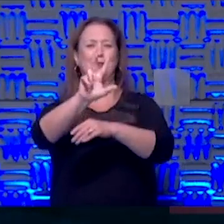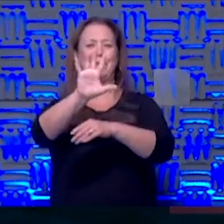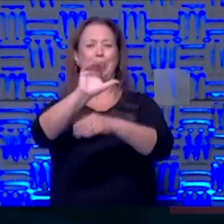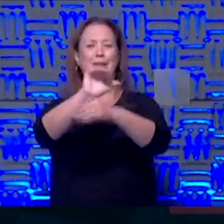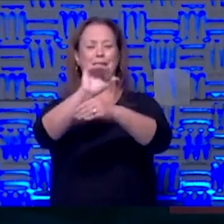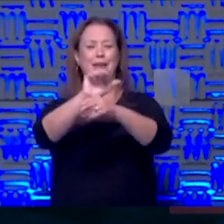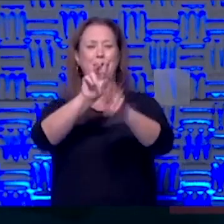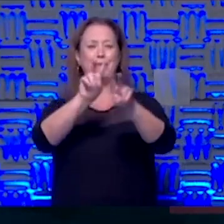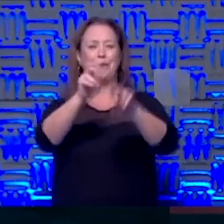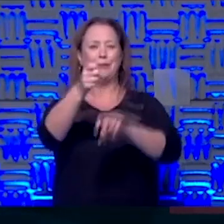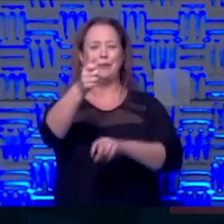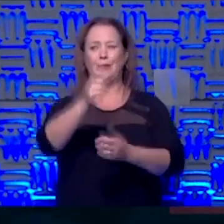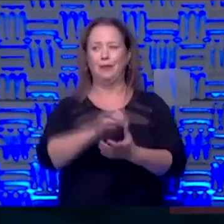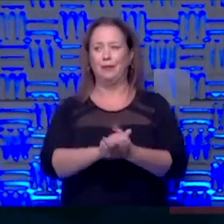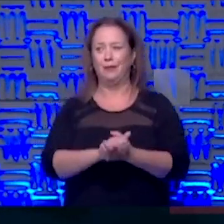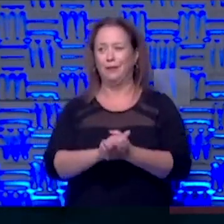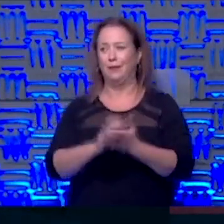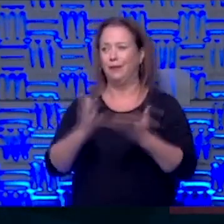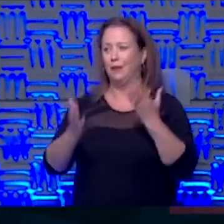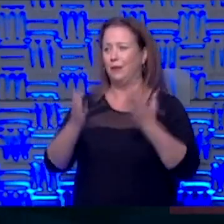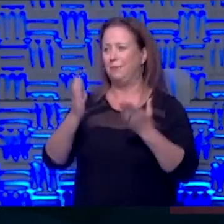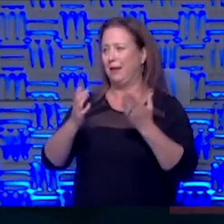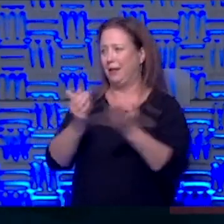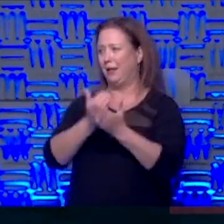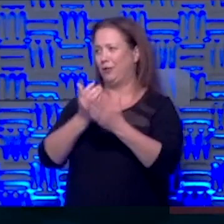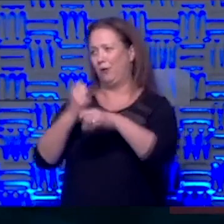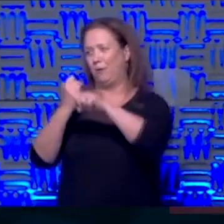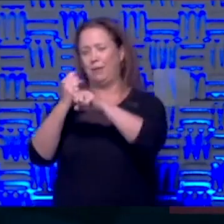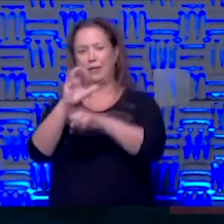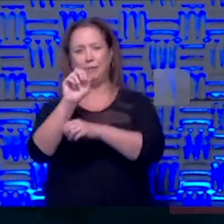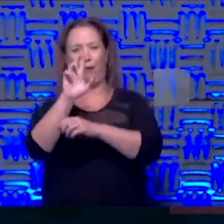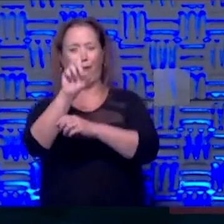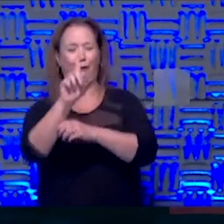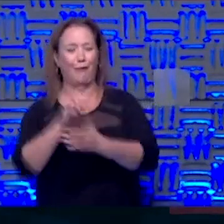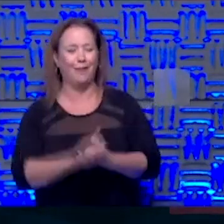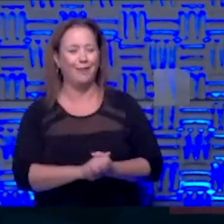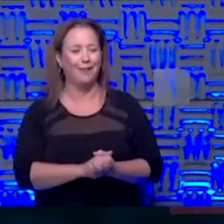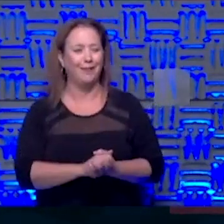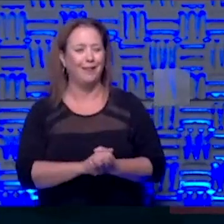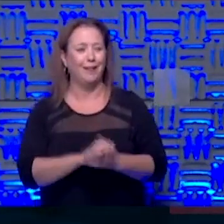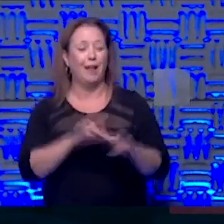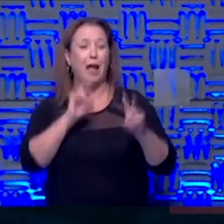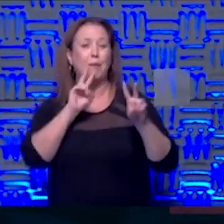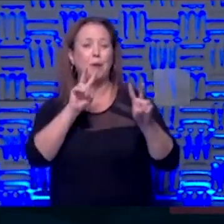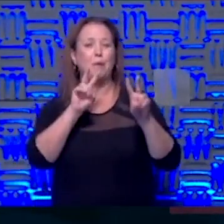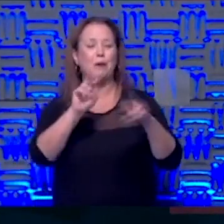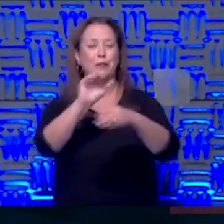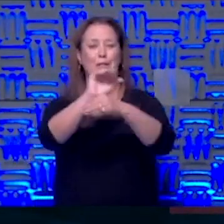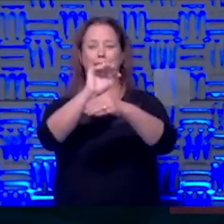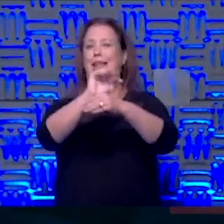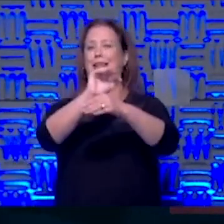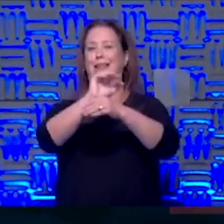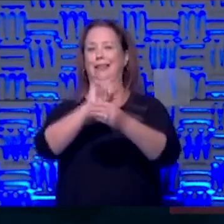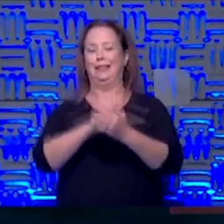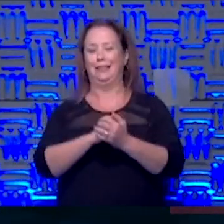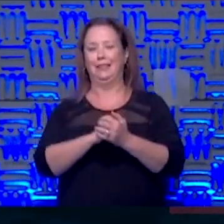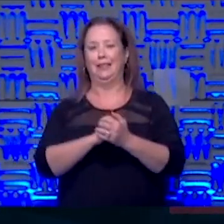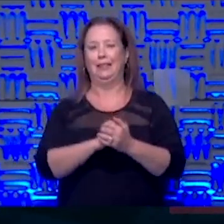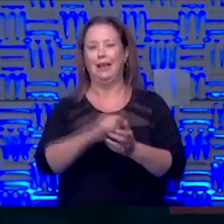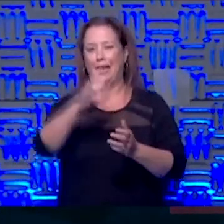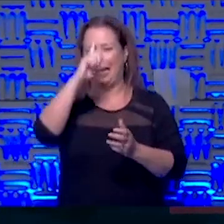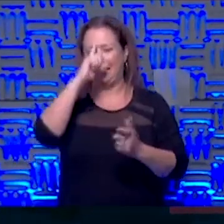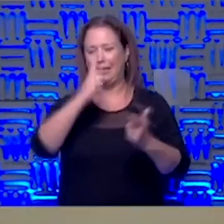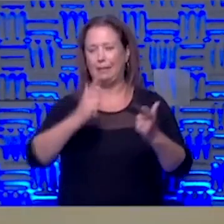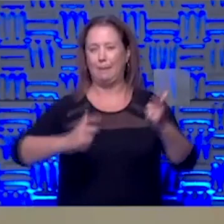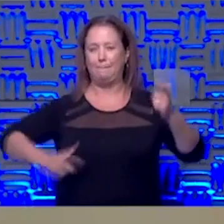yourself. You may need a card after this. I'm going to peek out there and watch. I think the big